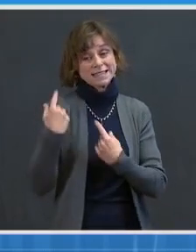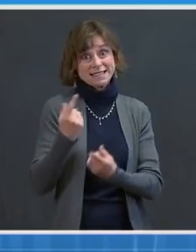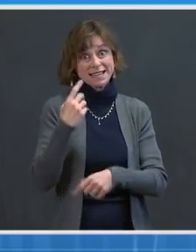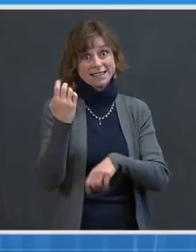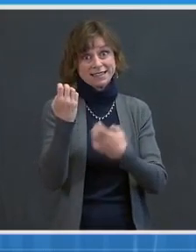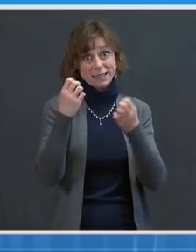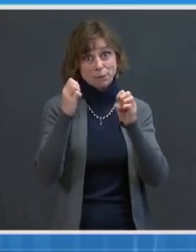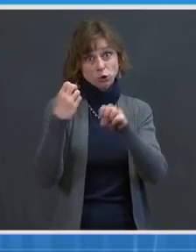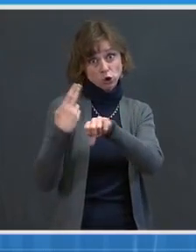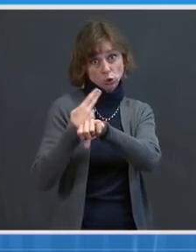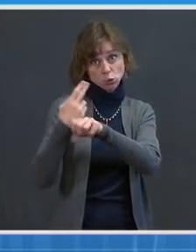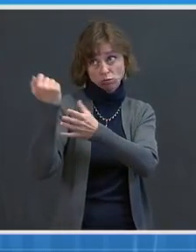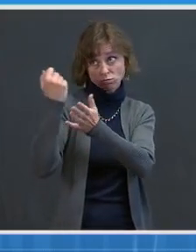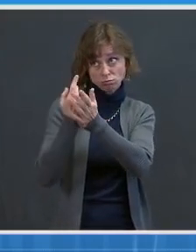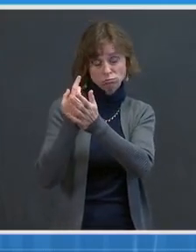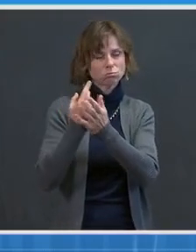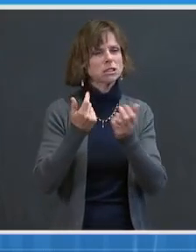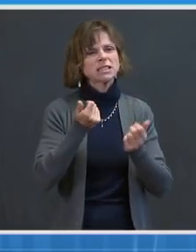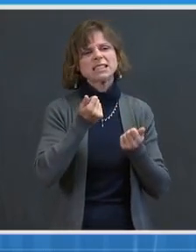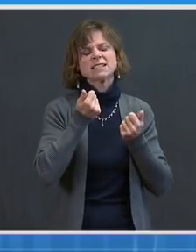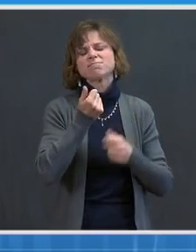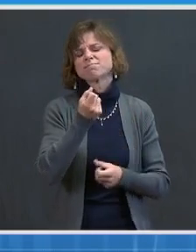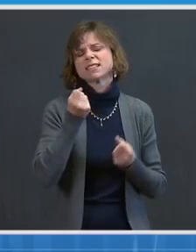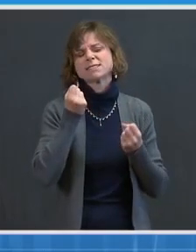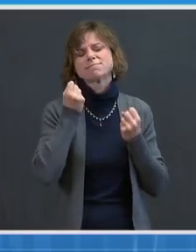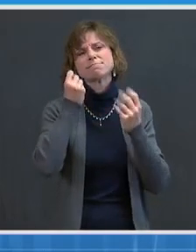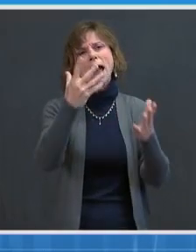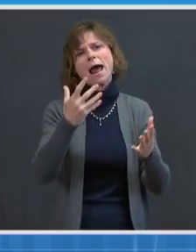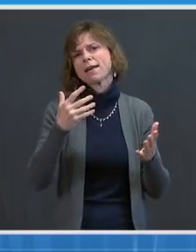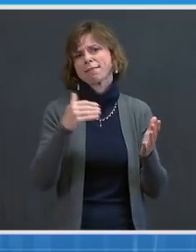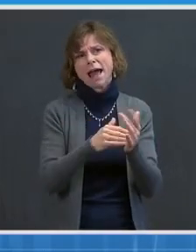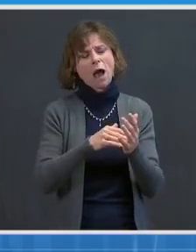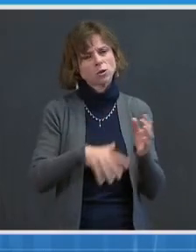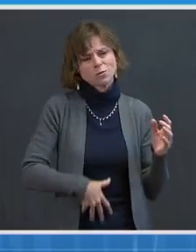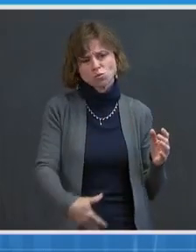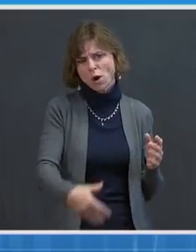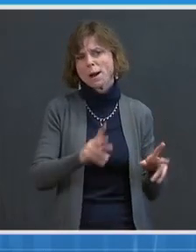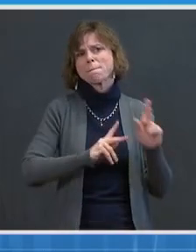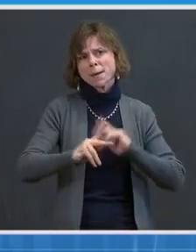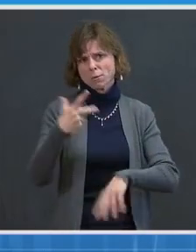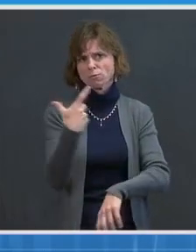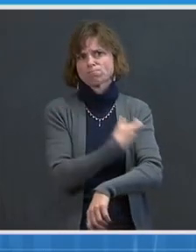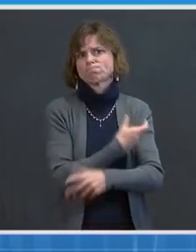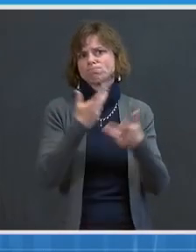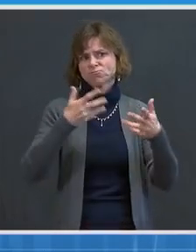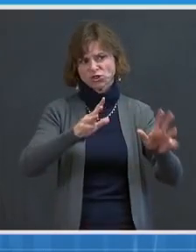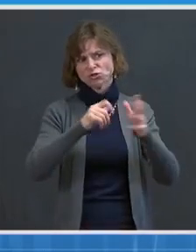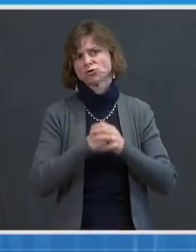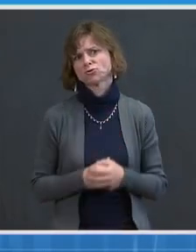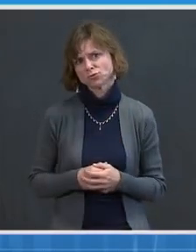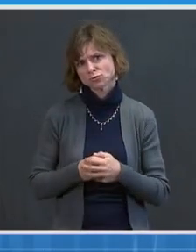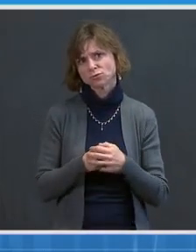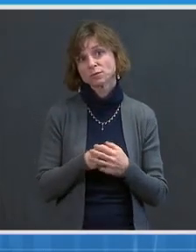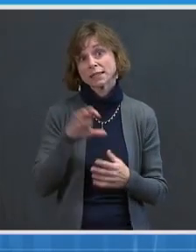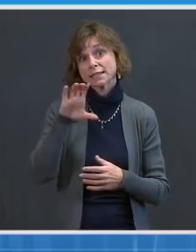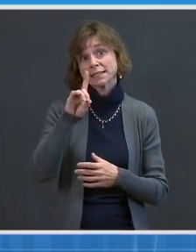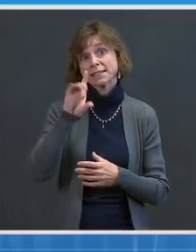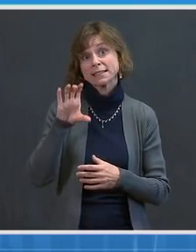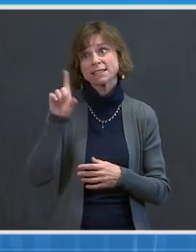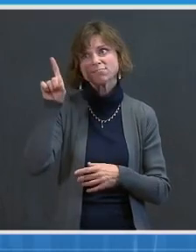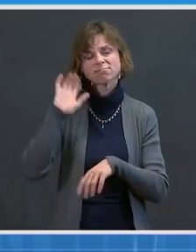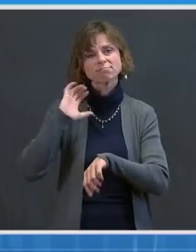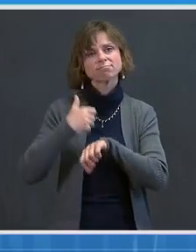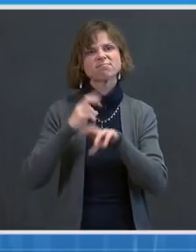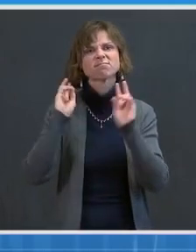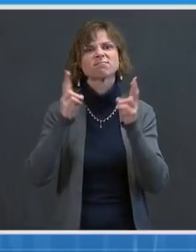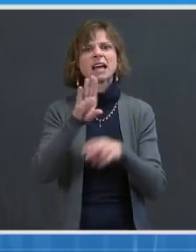pregnant individuals have actually gotten vaccinated. And the CDC has established a V-Safe pregnancy